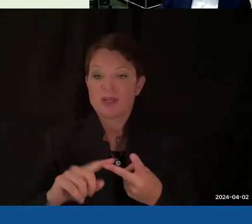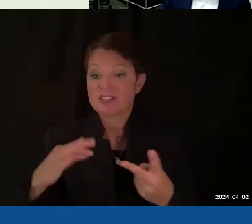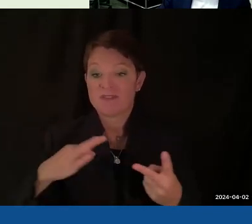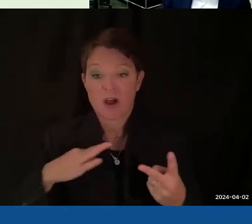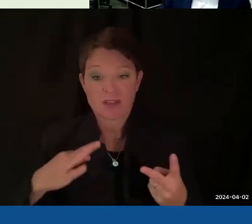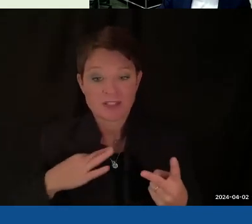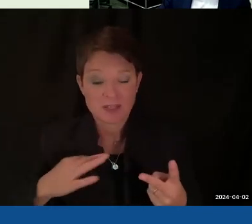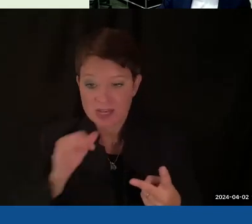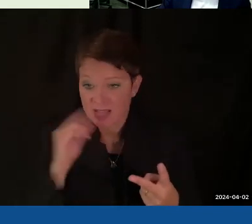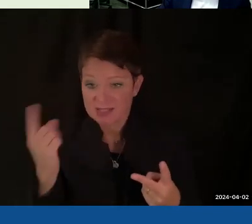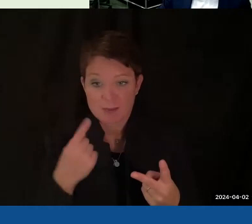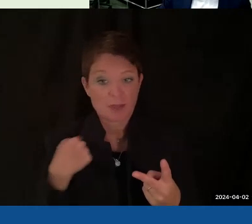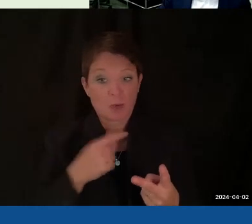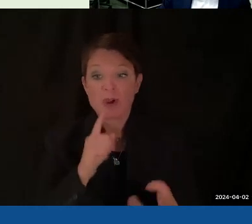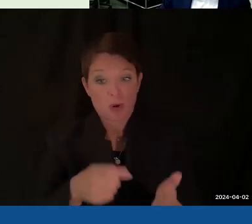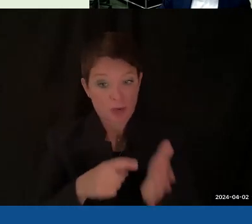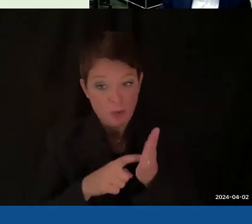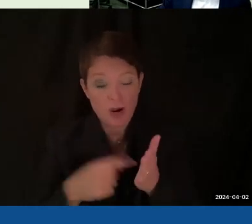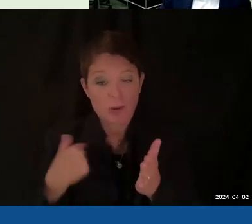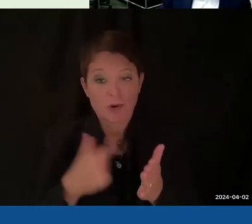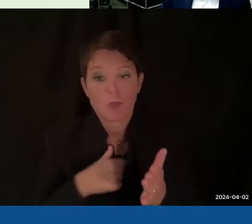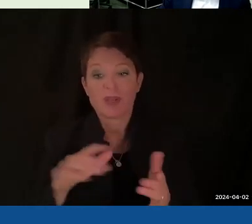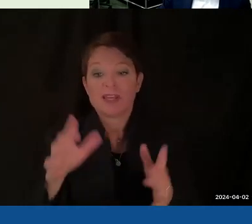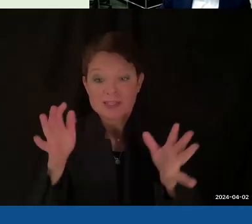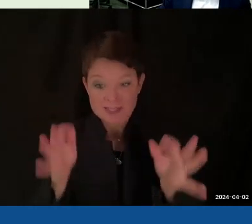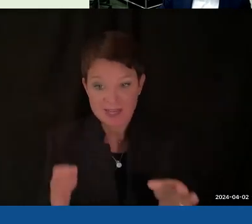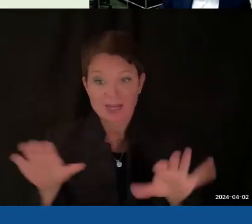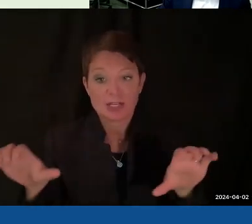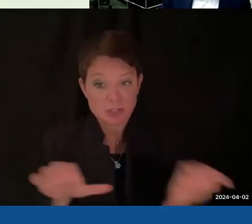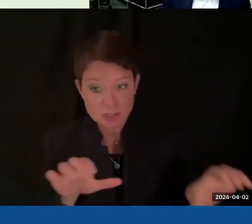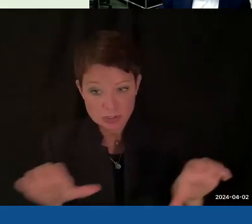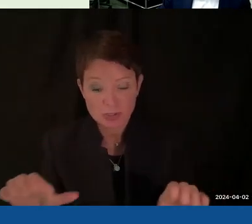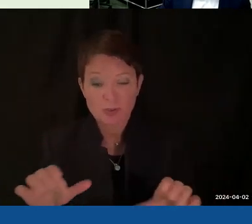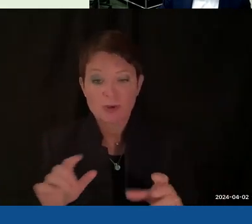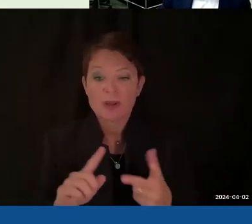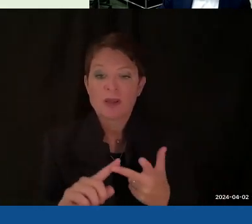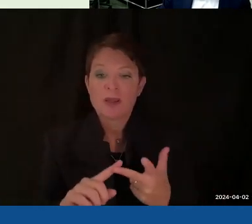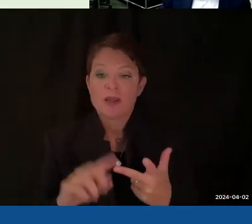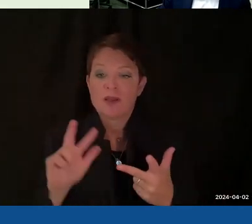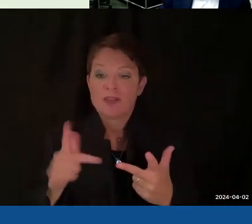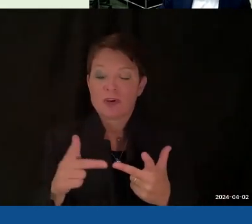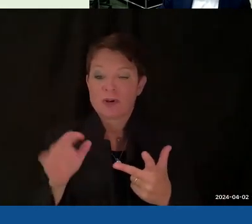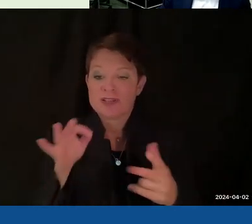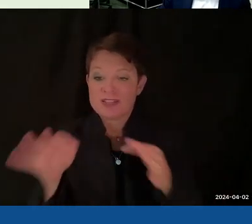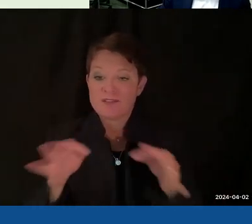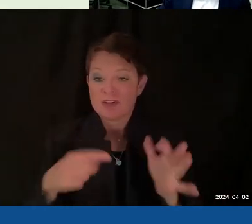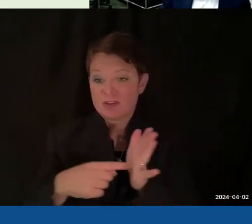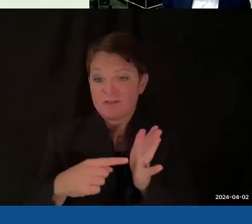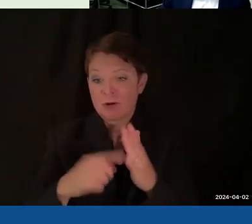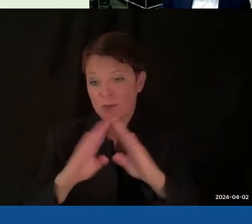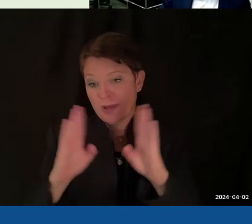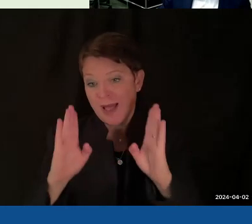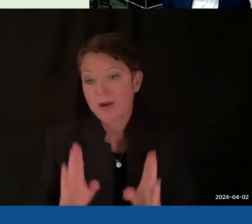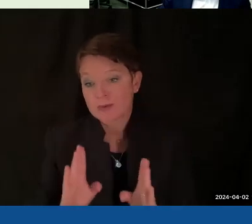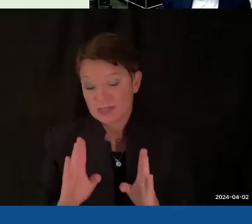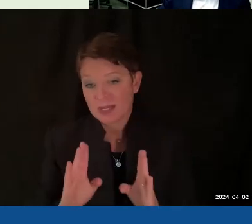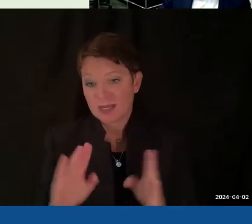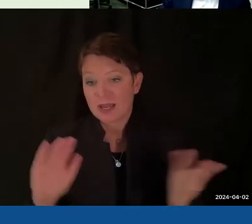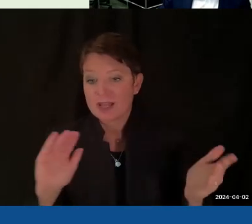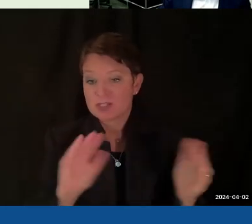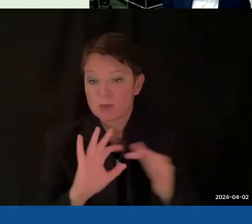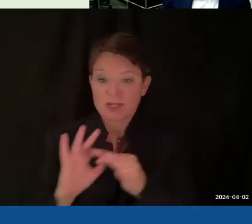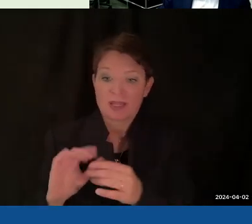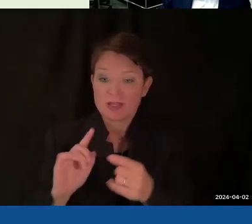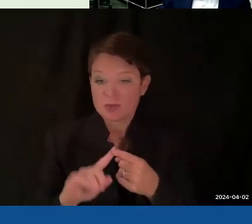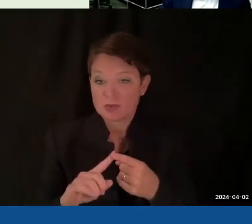voluntary. It's not something that we're required to do, but that we've chosen to do. And three, the definition of affordable housing as it relates